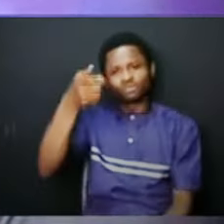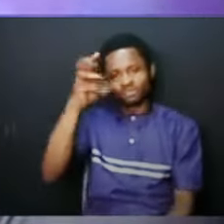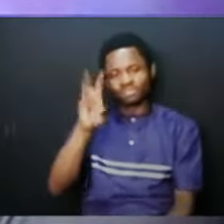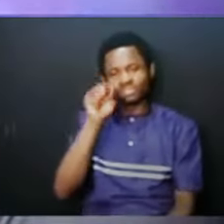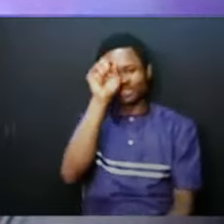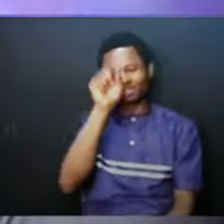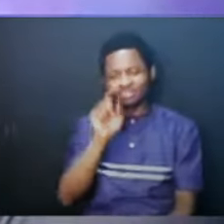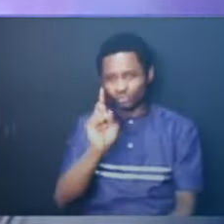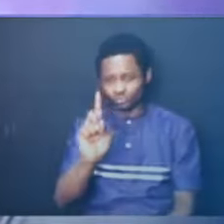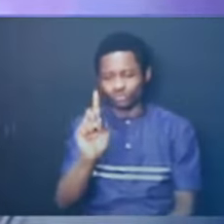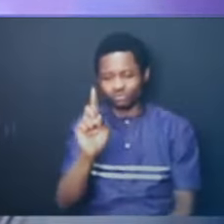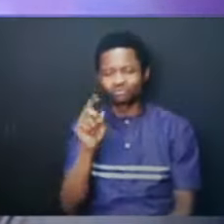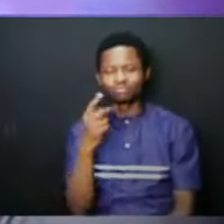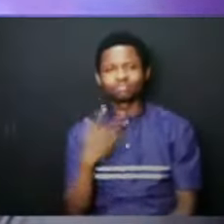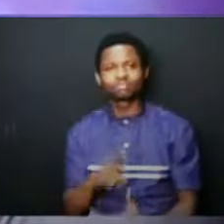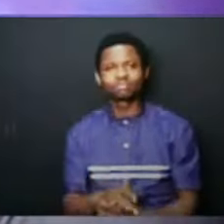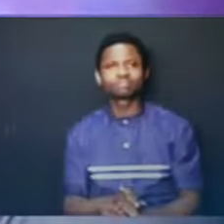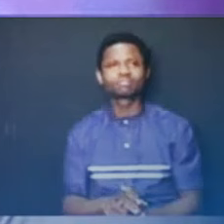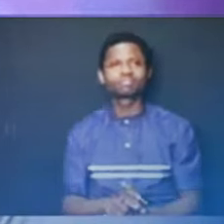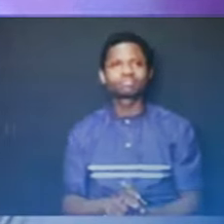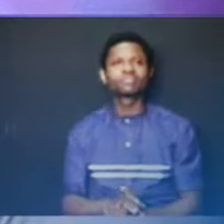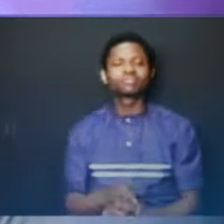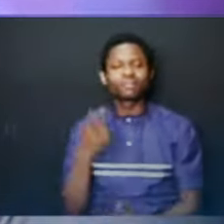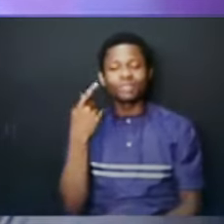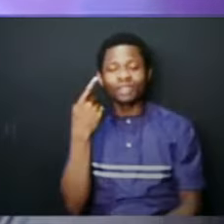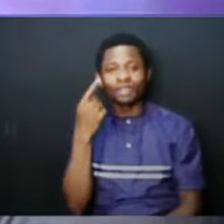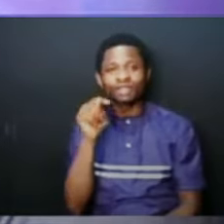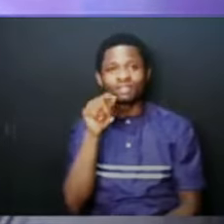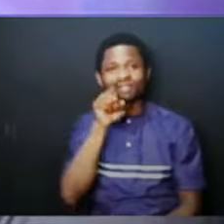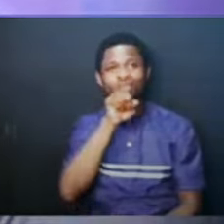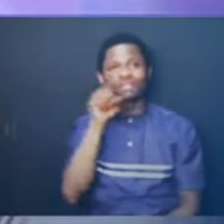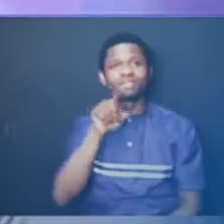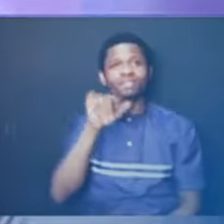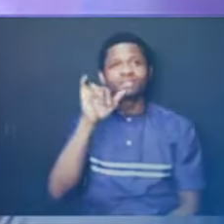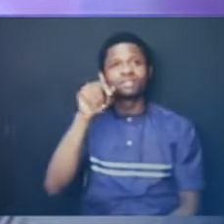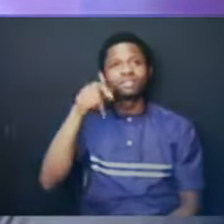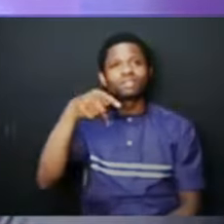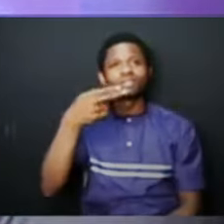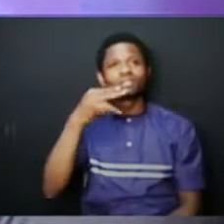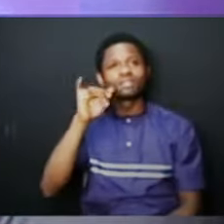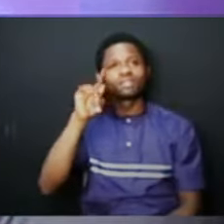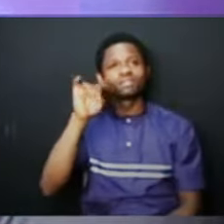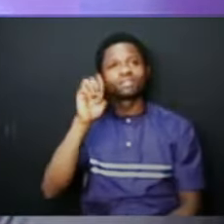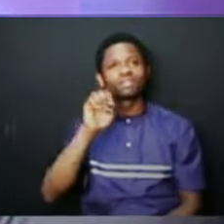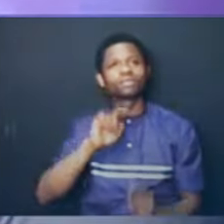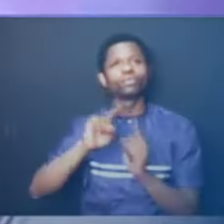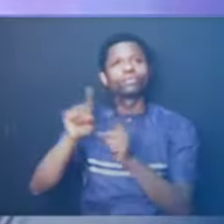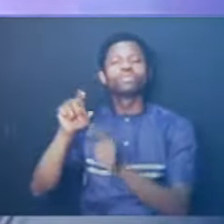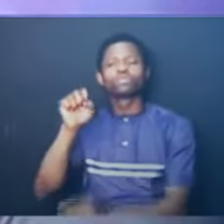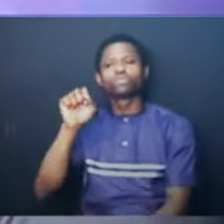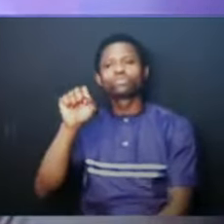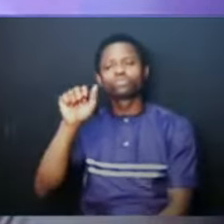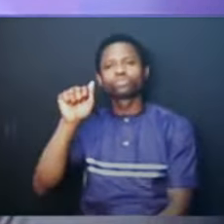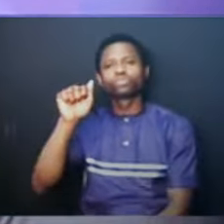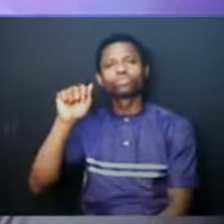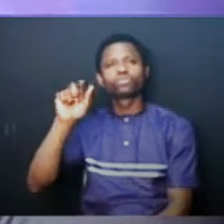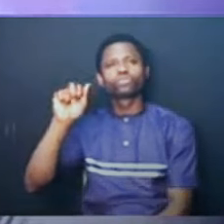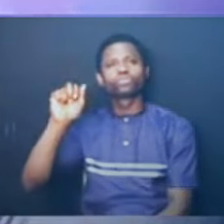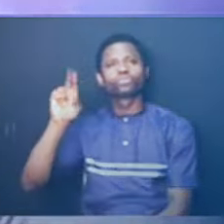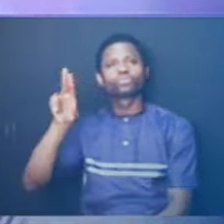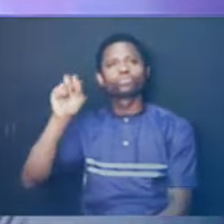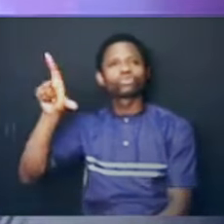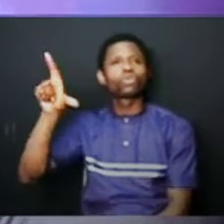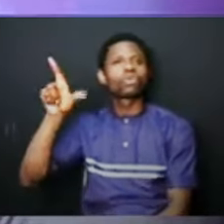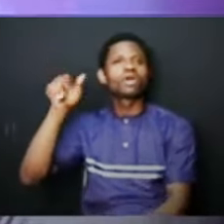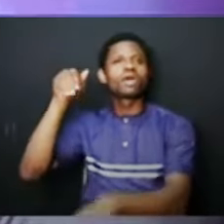kan. The Ziphites went to Saul at Gibeah and said, is not David